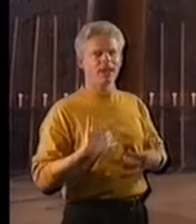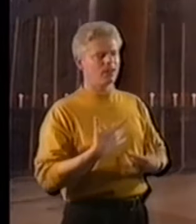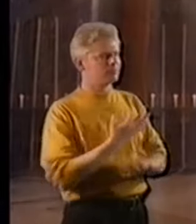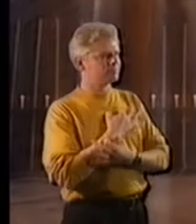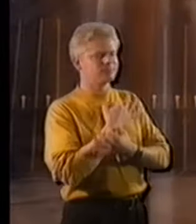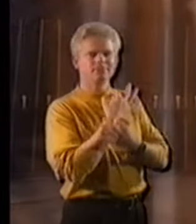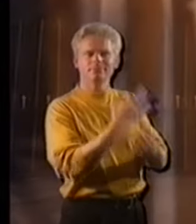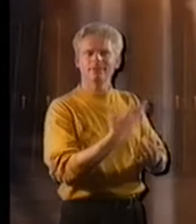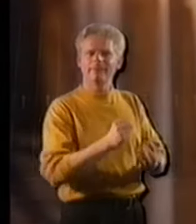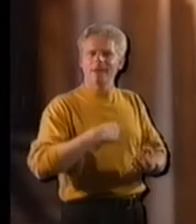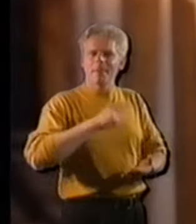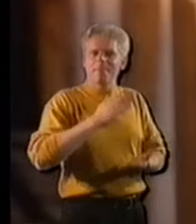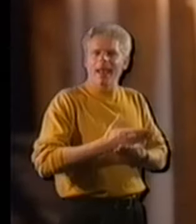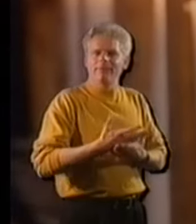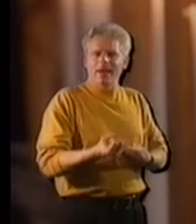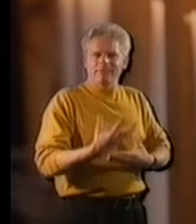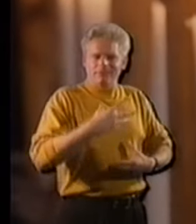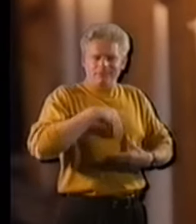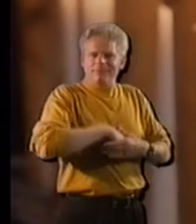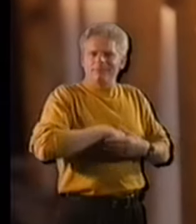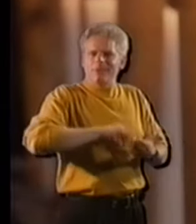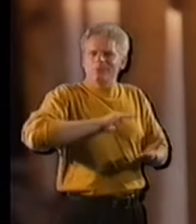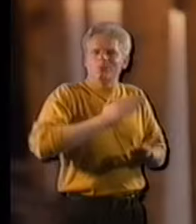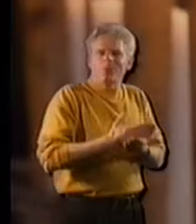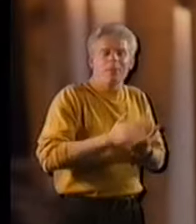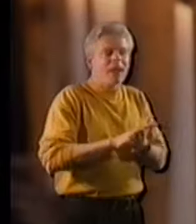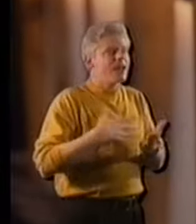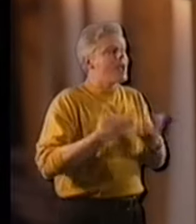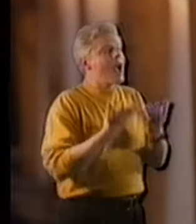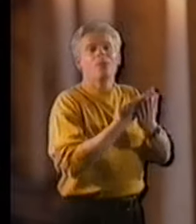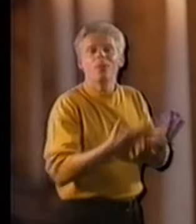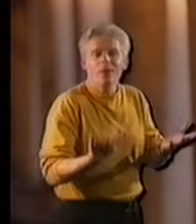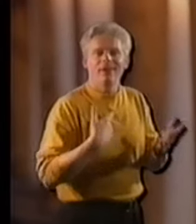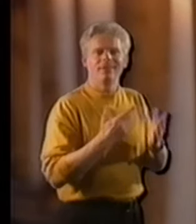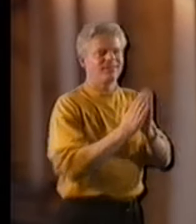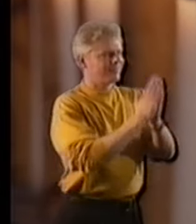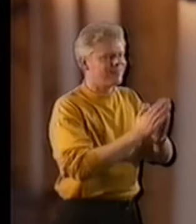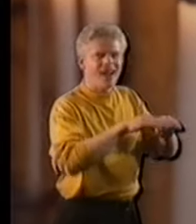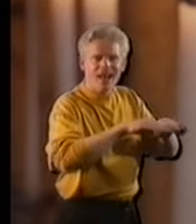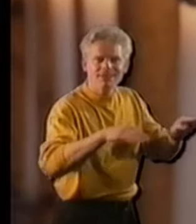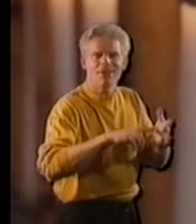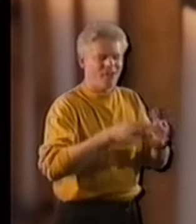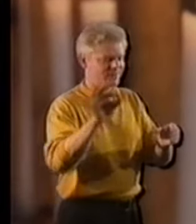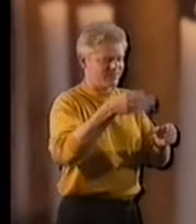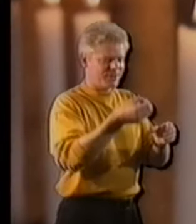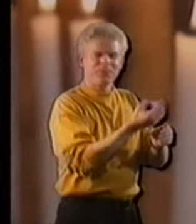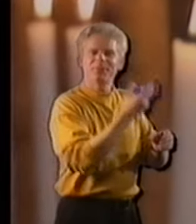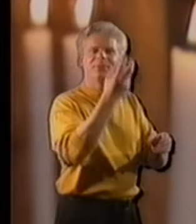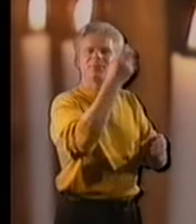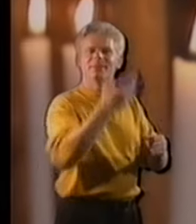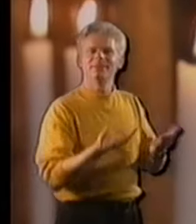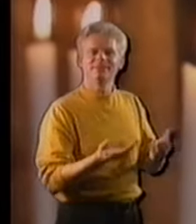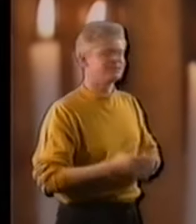you do believe that the spirits and the spiritual side is true, and you pay your respects by an altar